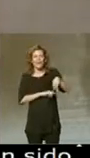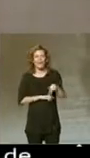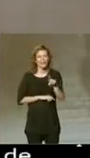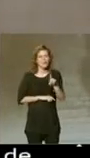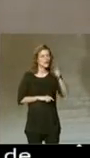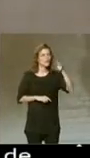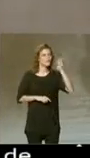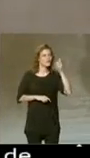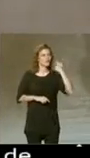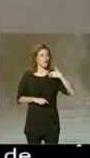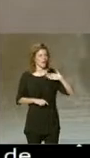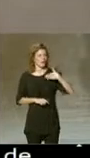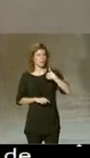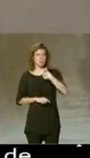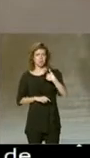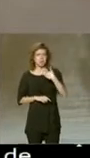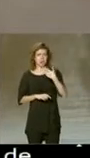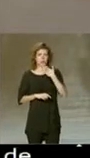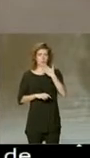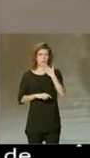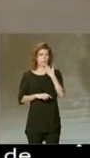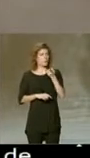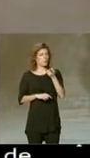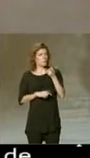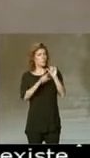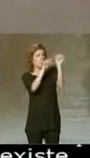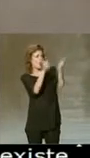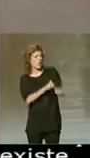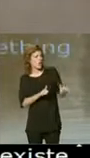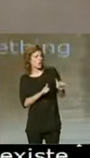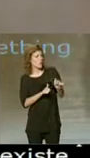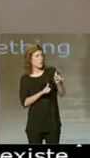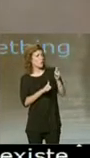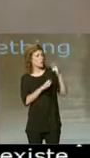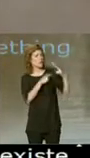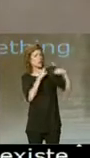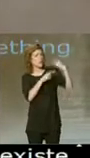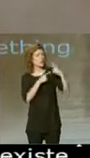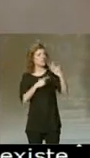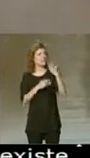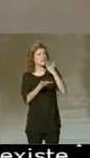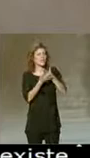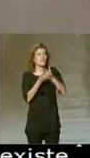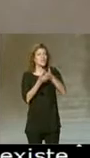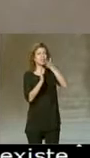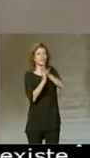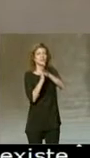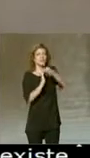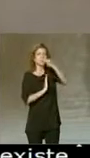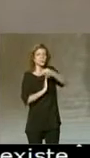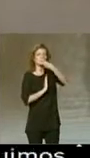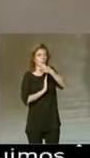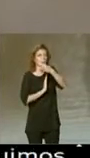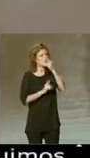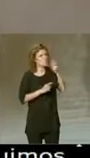information, and that's no longer something that's in place, nor in our university nor in other universities do we have